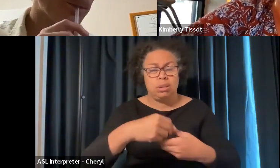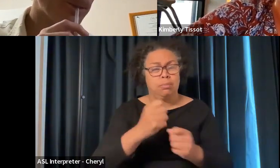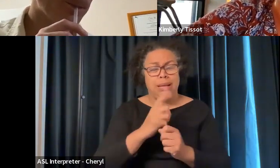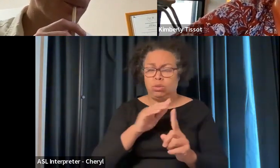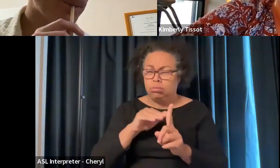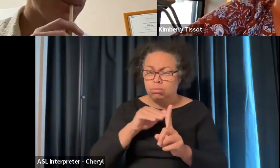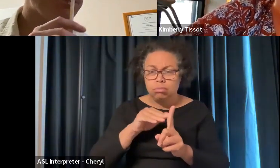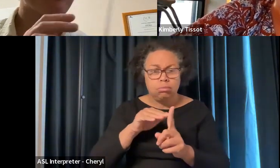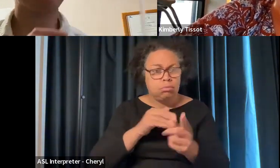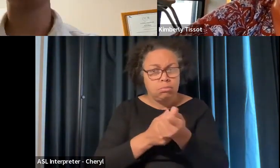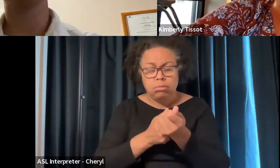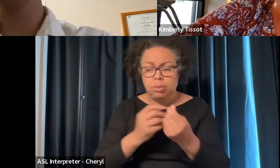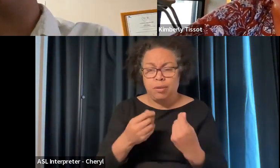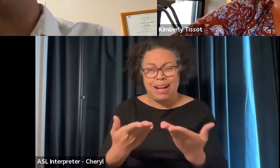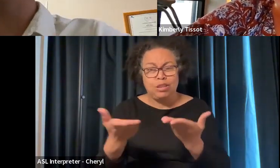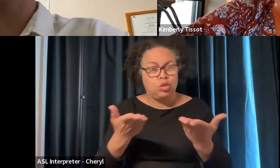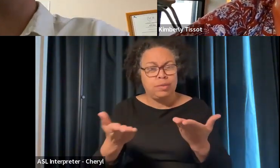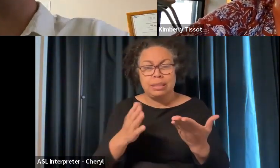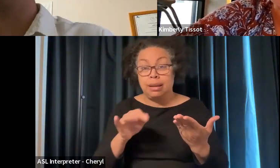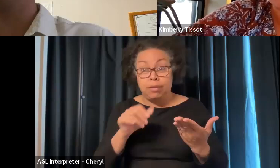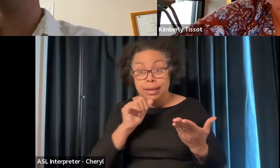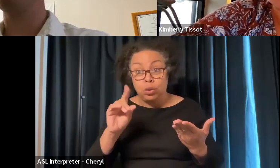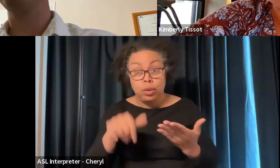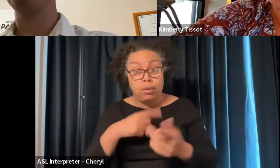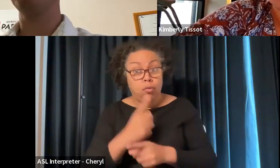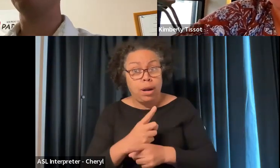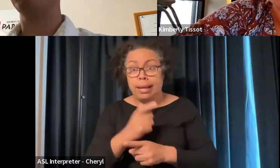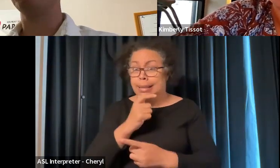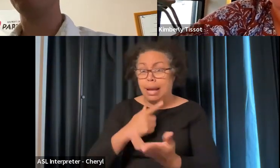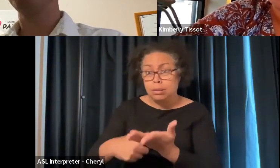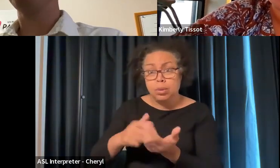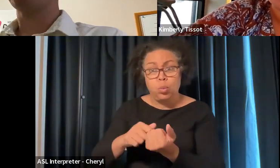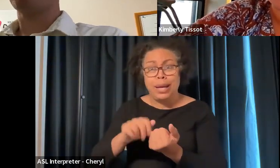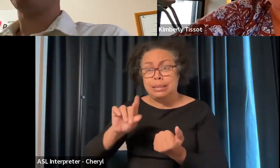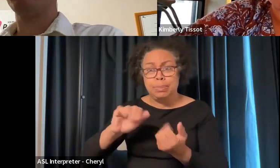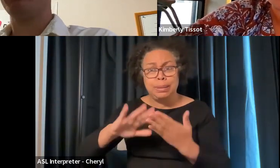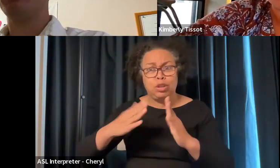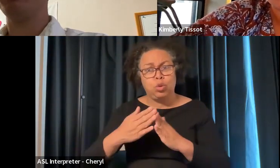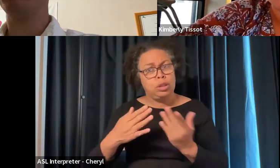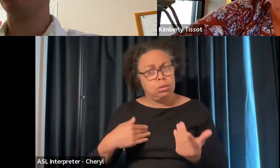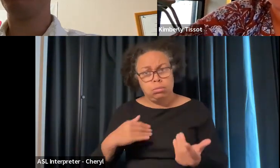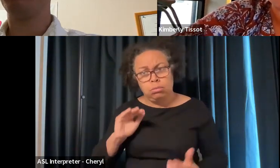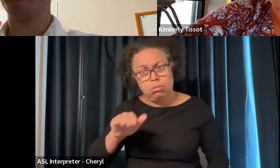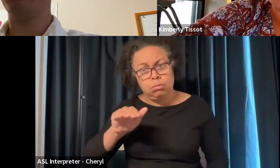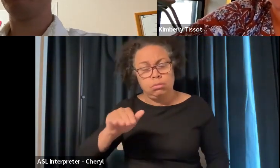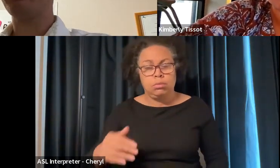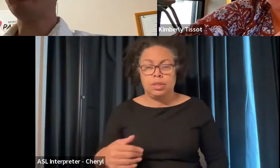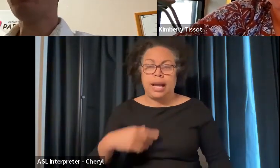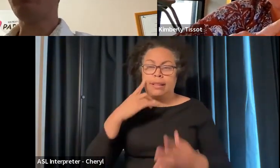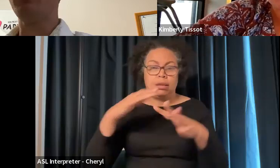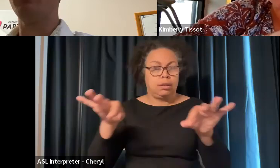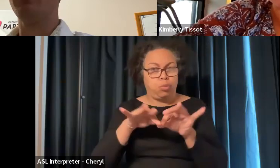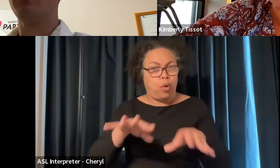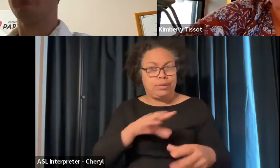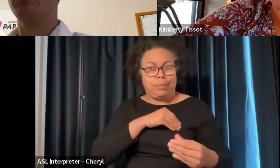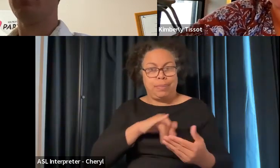type of service and they're not doing it appropriately and not consulting the disability community, then I do think it's our roles. Remember